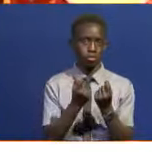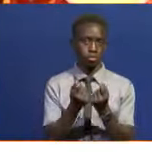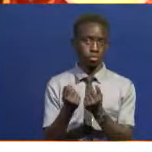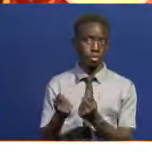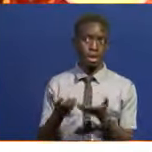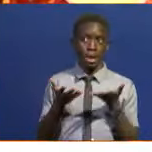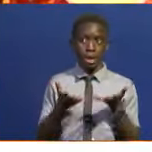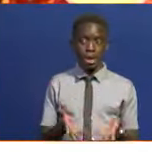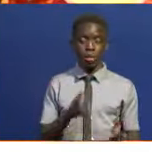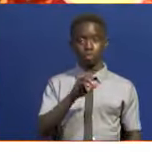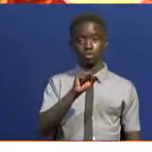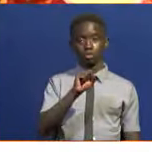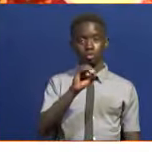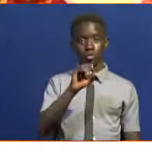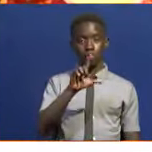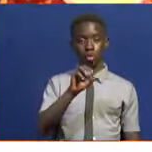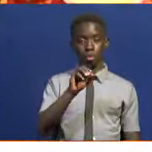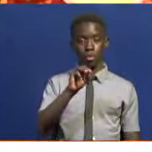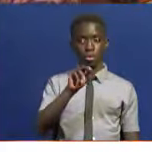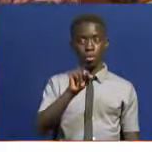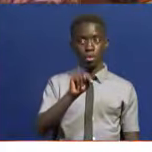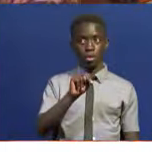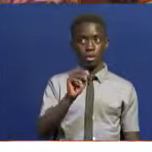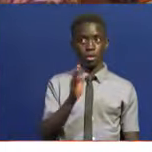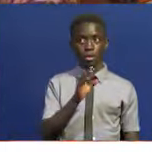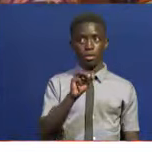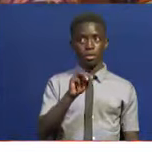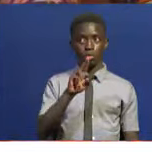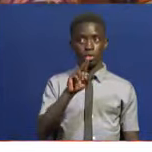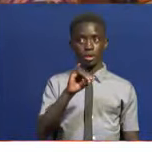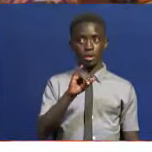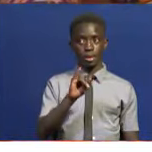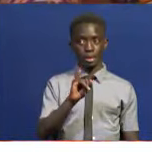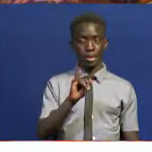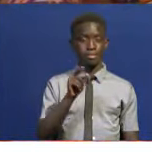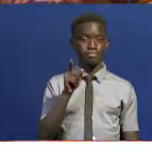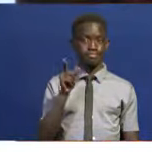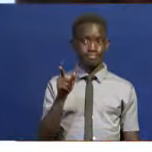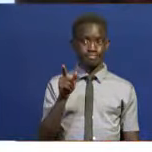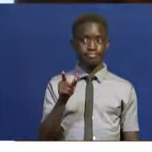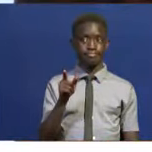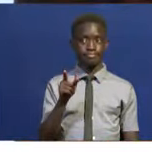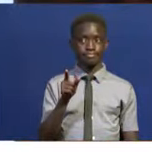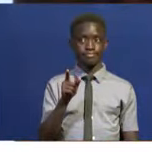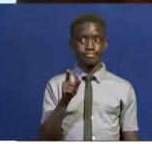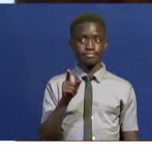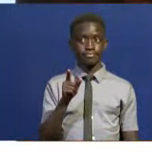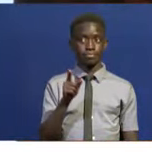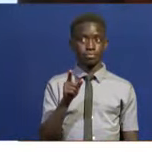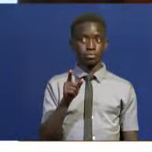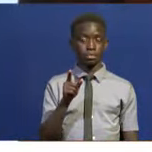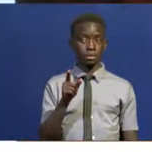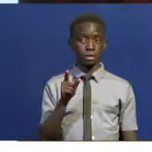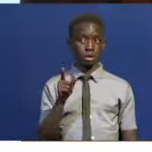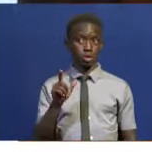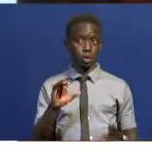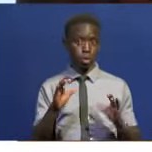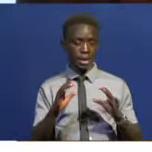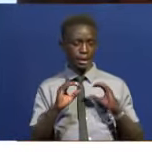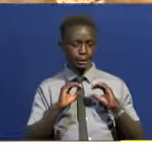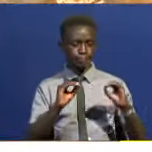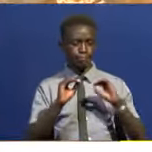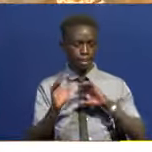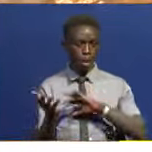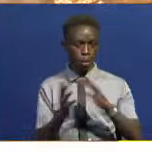According to Solomon Mwigai, the managing director of Four Life Solutions, the initiative will help communities pursue disinfection of water to kill